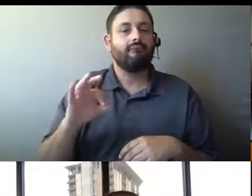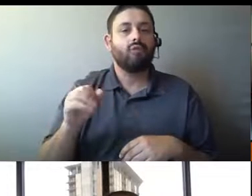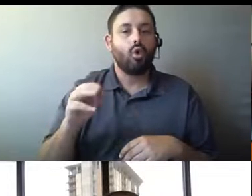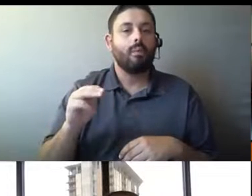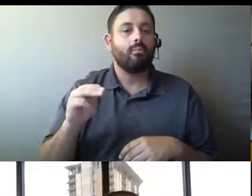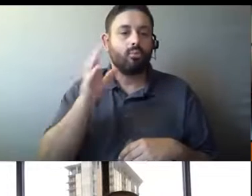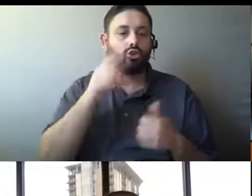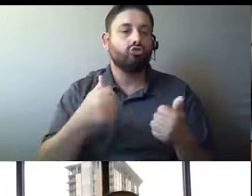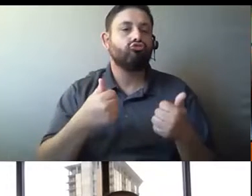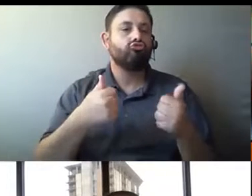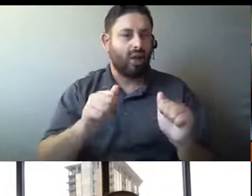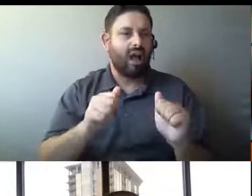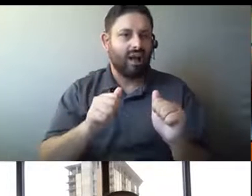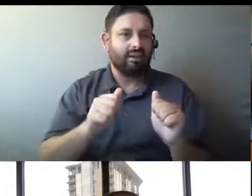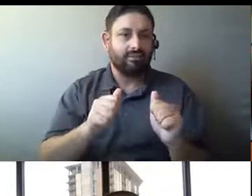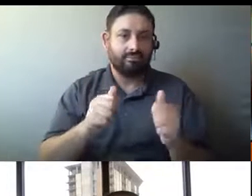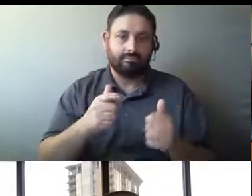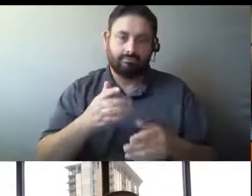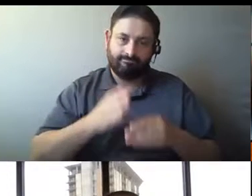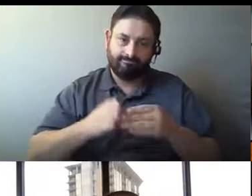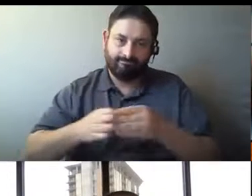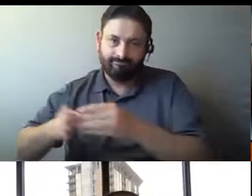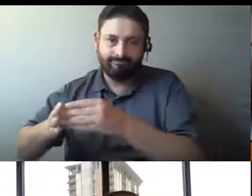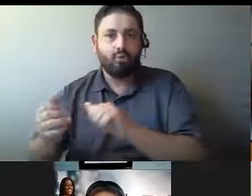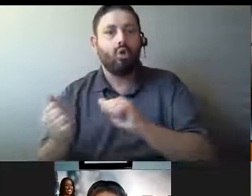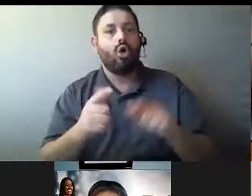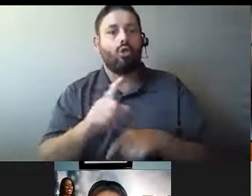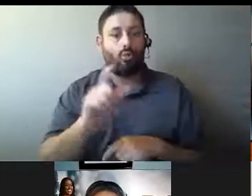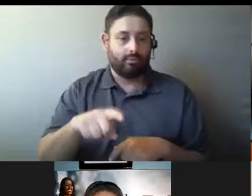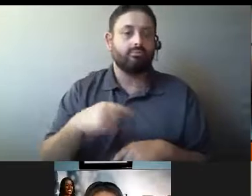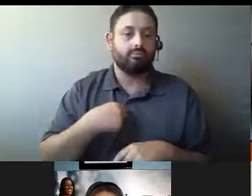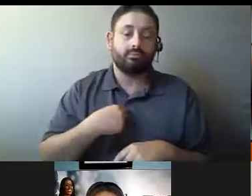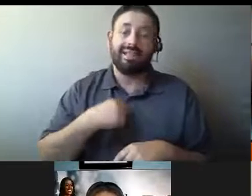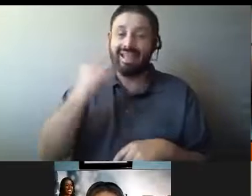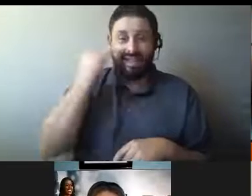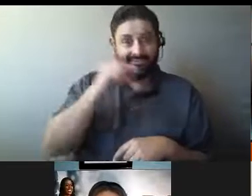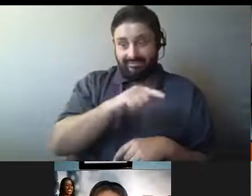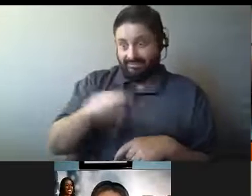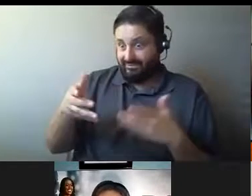through everything that we have on pre-submitted questions, and we'll consider that a great success.